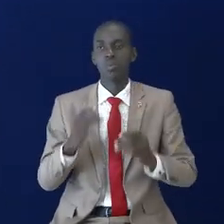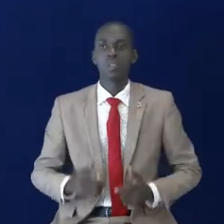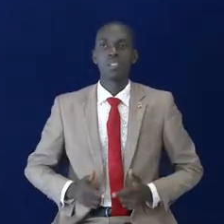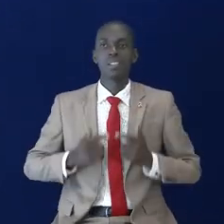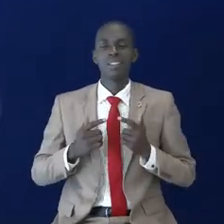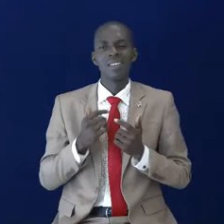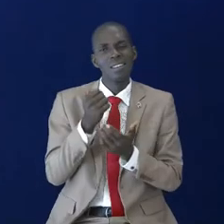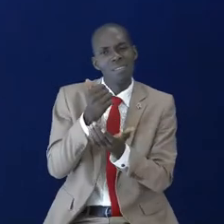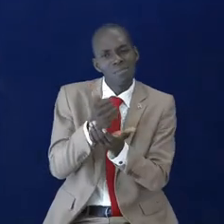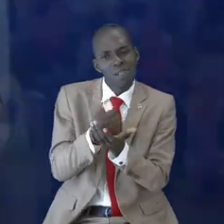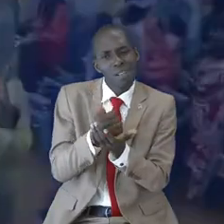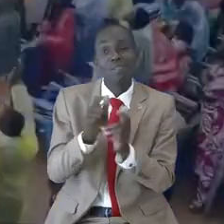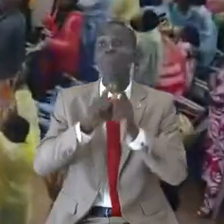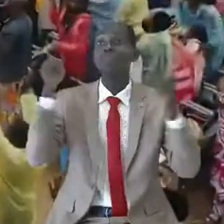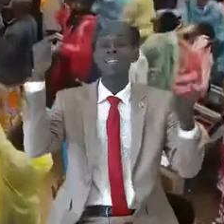Amen.